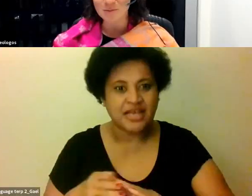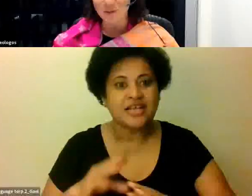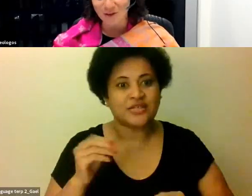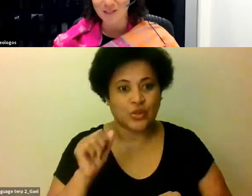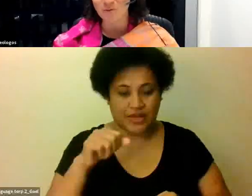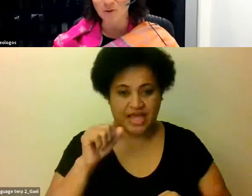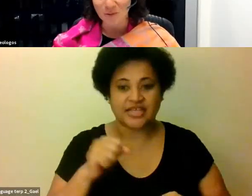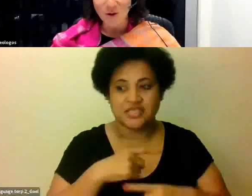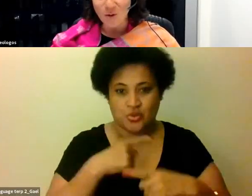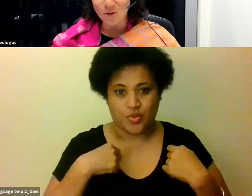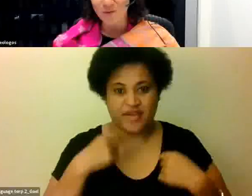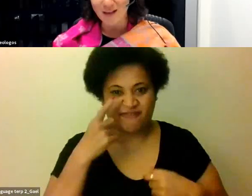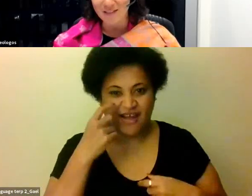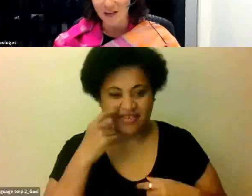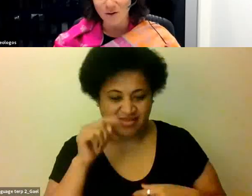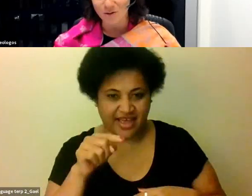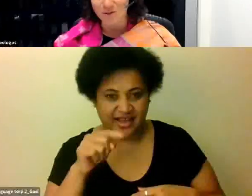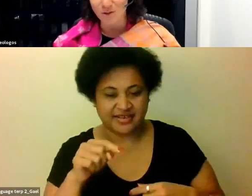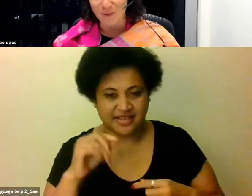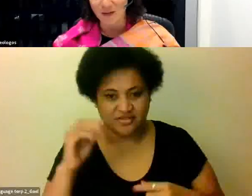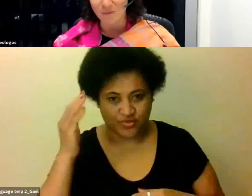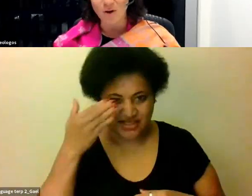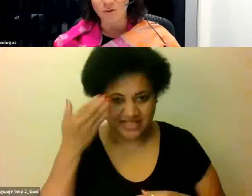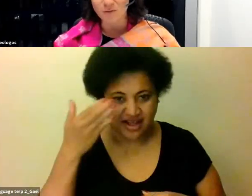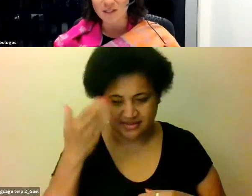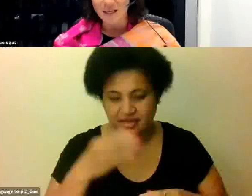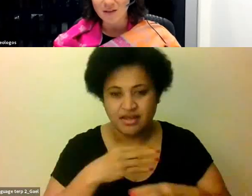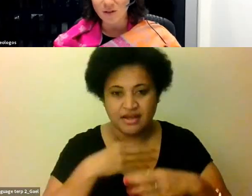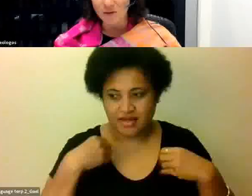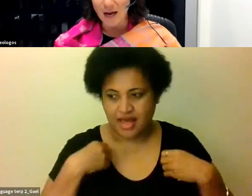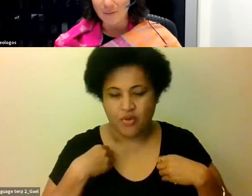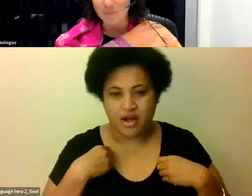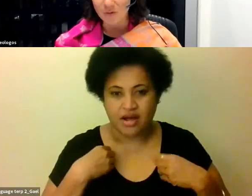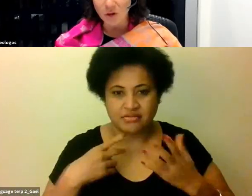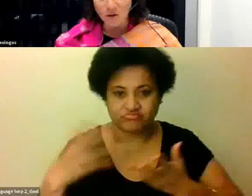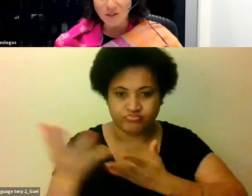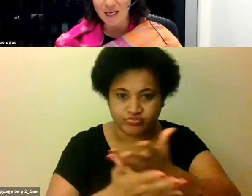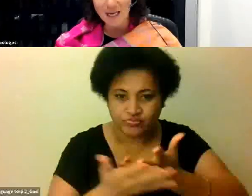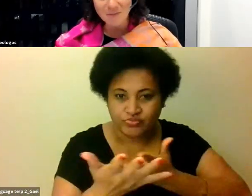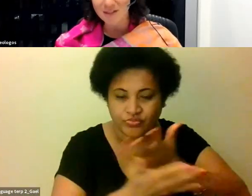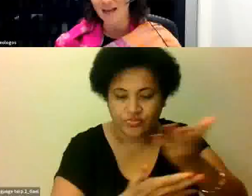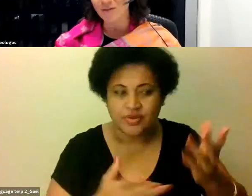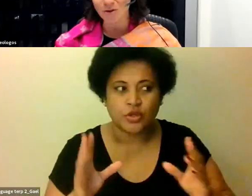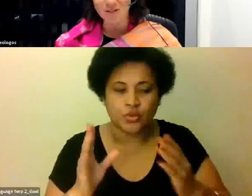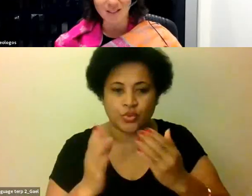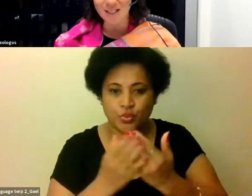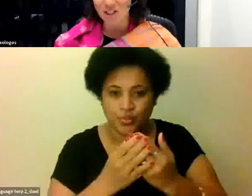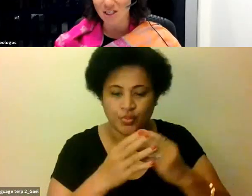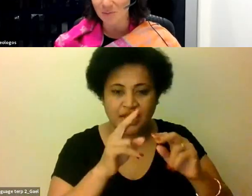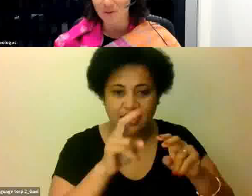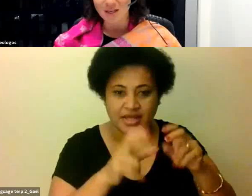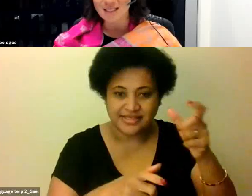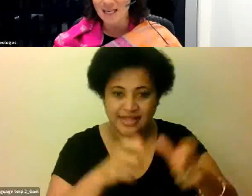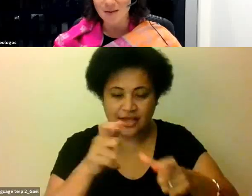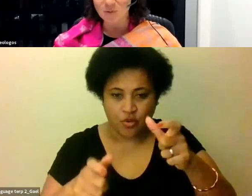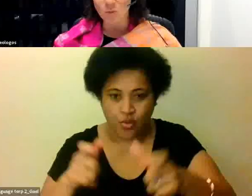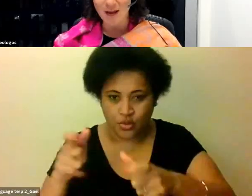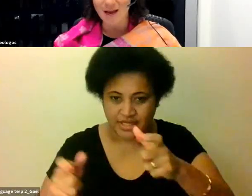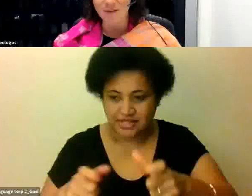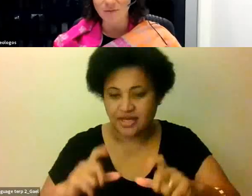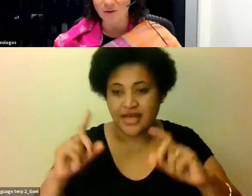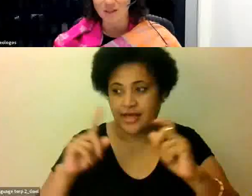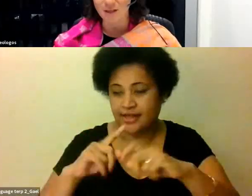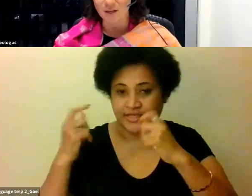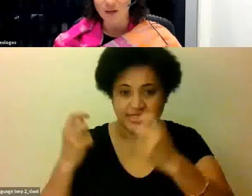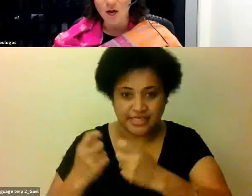and our experience from all of our stakeholders who've been involved that those teams and those leadership teams